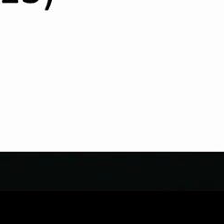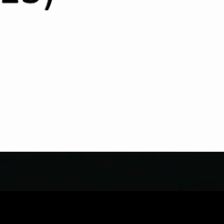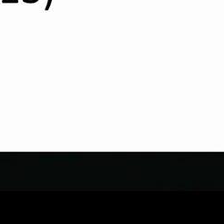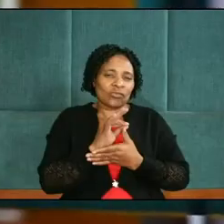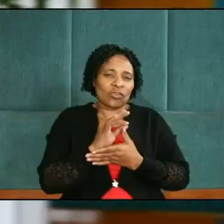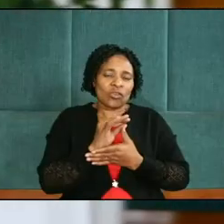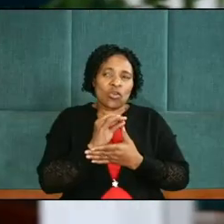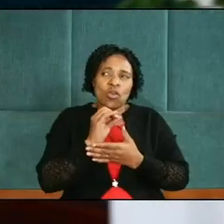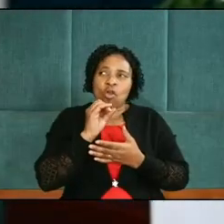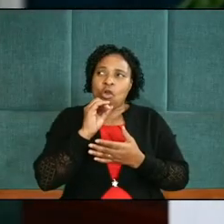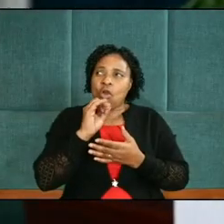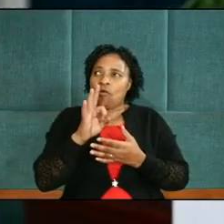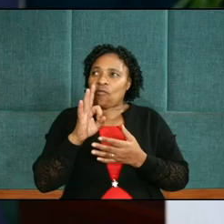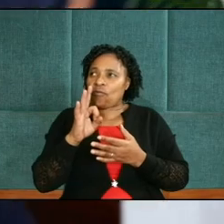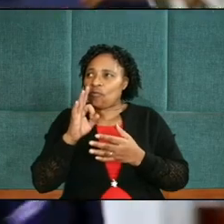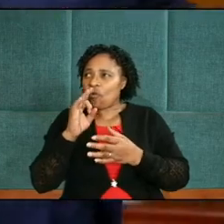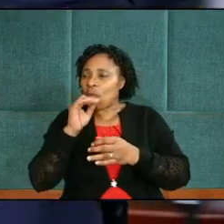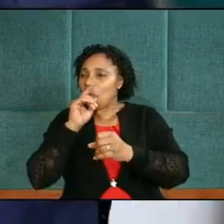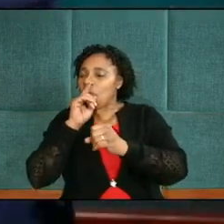of promise.